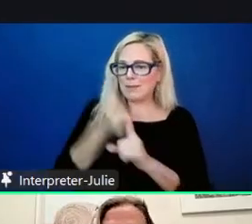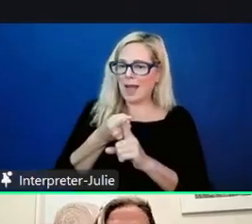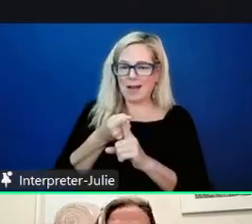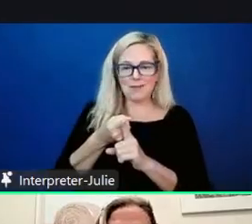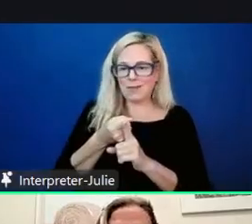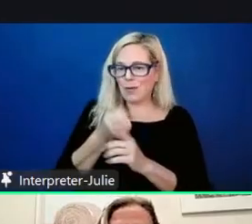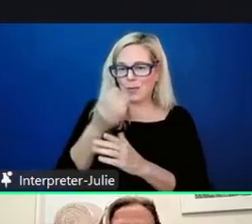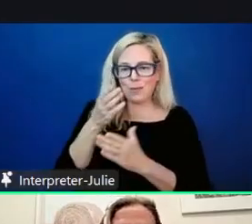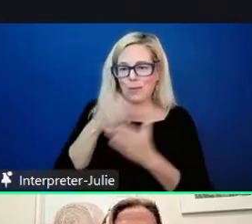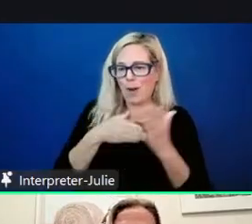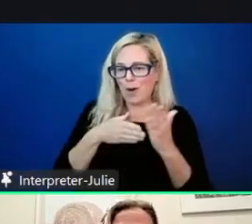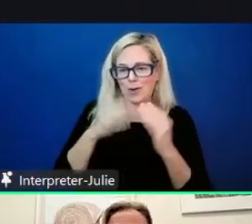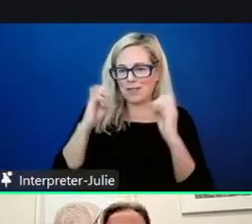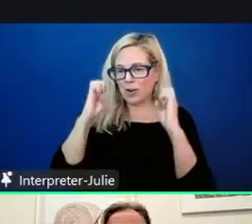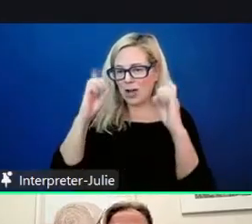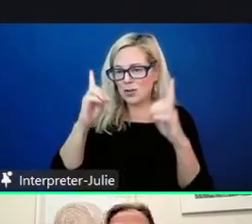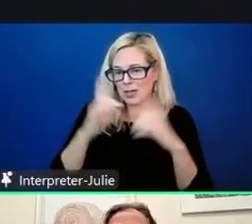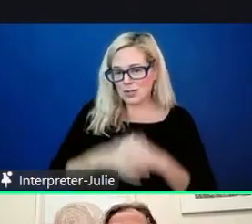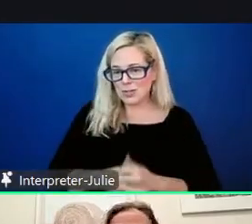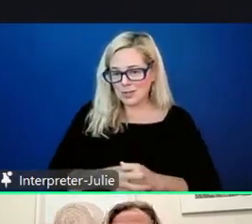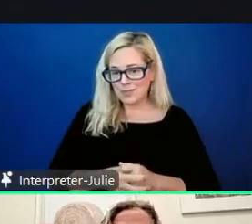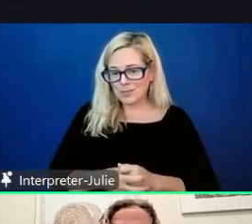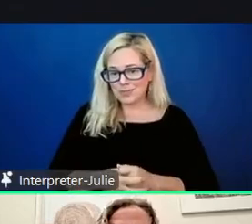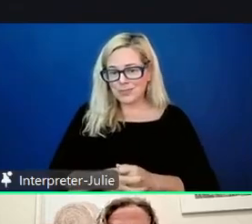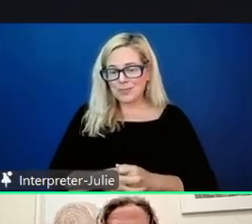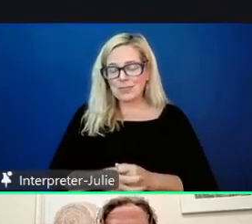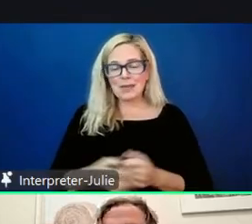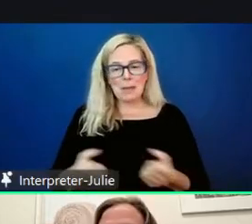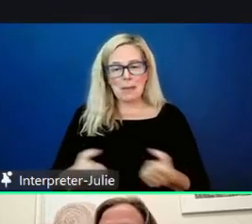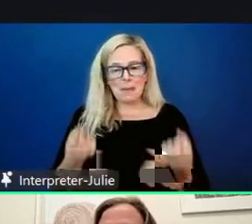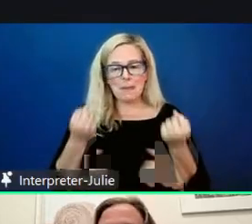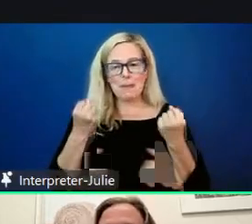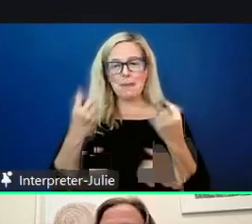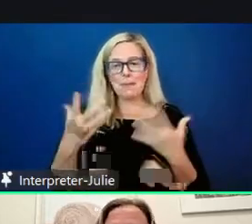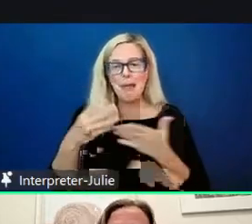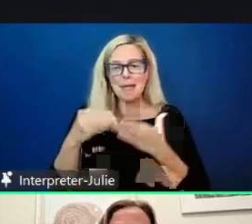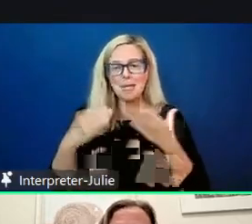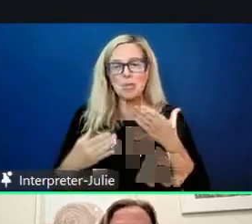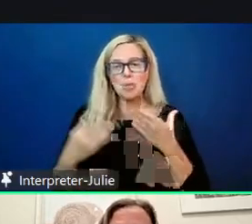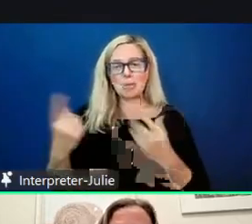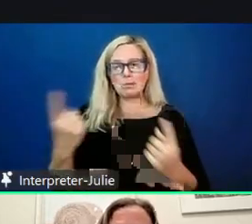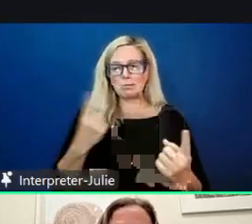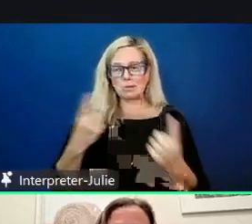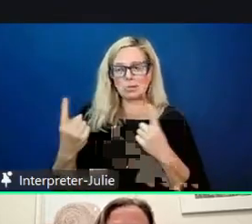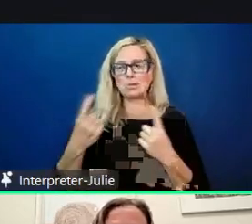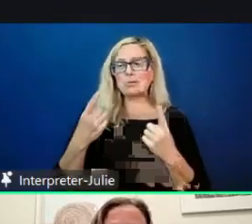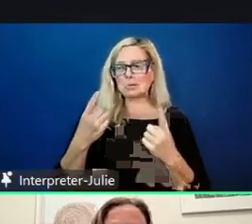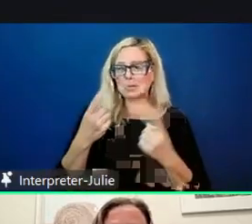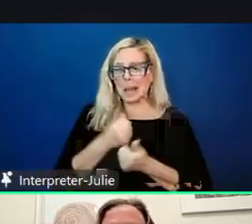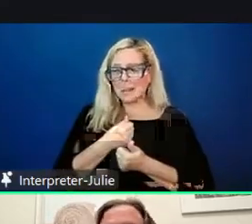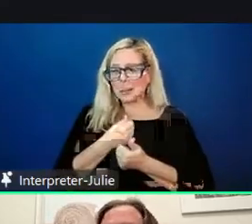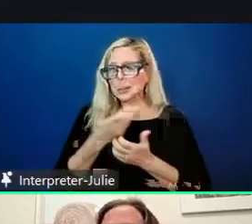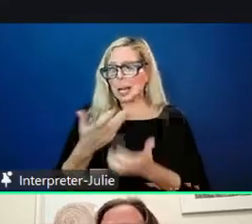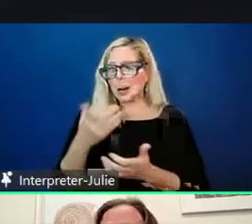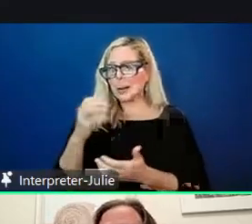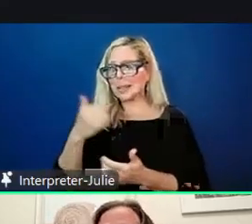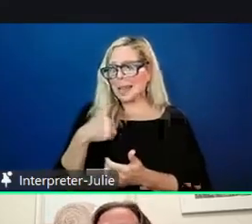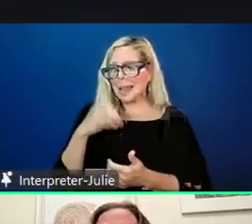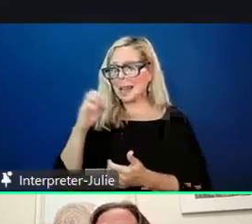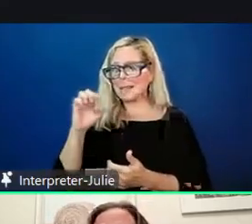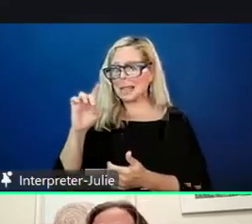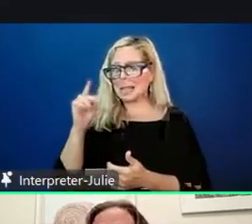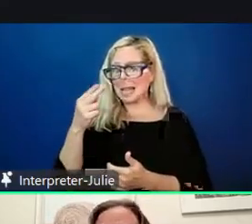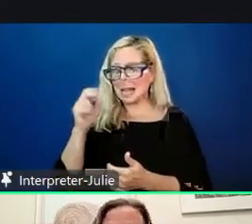that fall. Several students have also come to understand or share that they have EDS. Students also